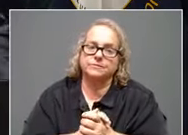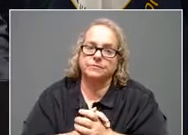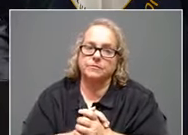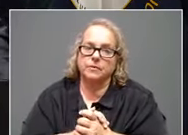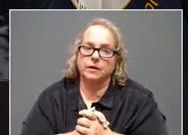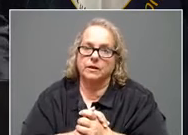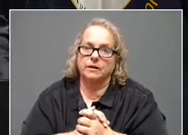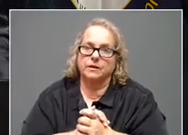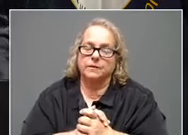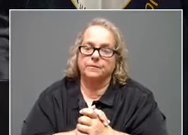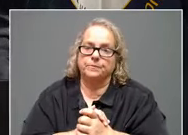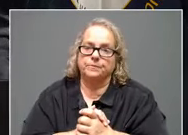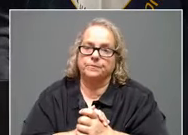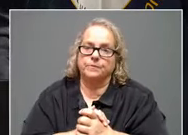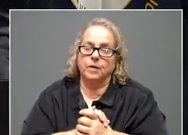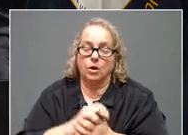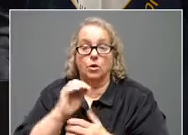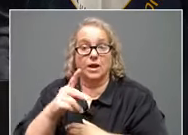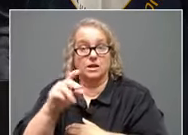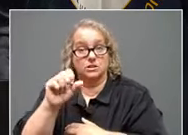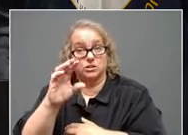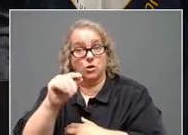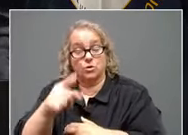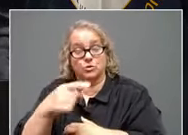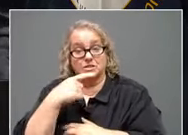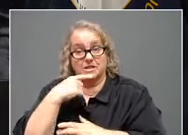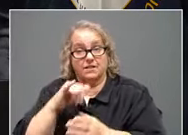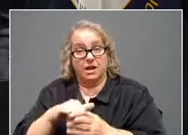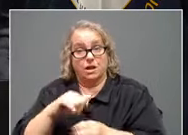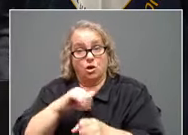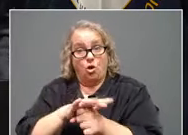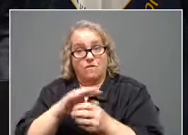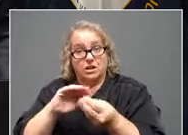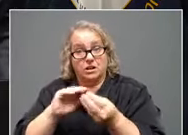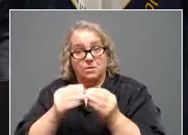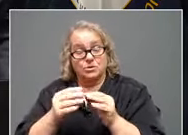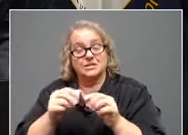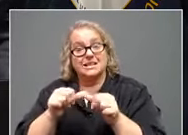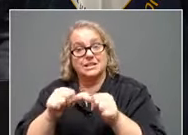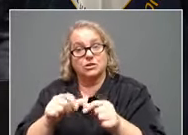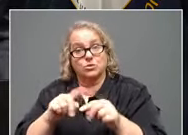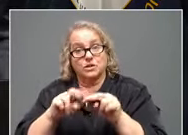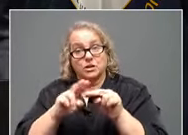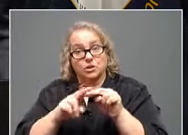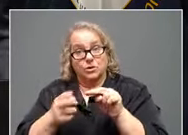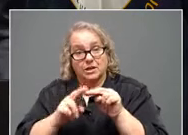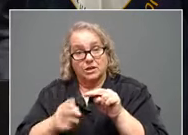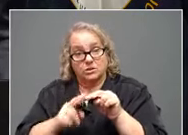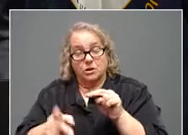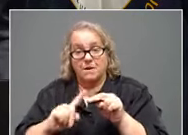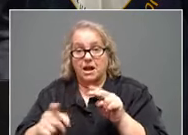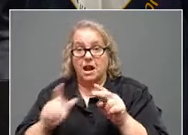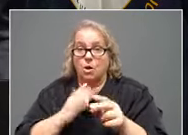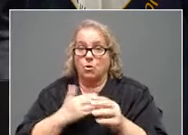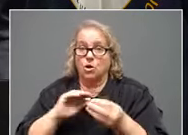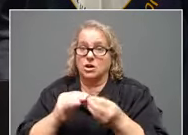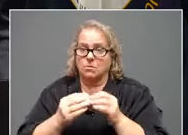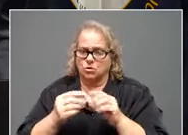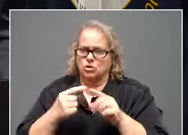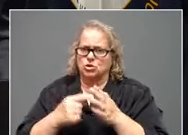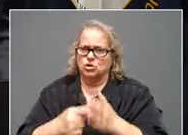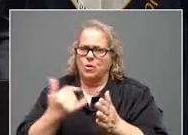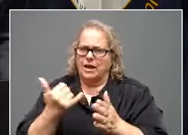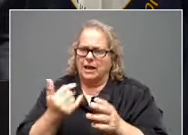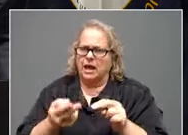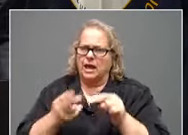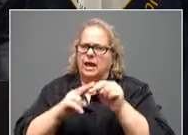So you've said that the COVID numbers continue to decrease, but our numbers show that they're actually just ticking up a little